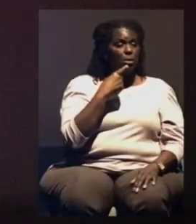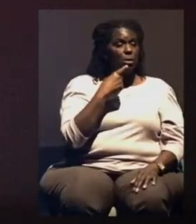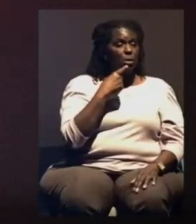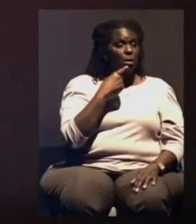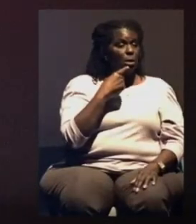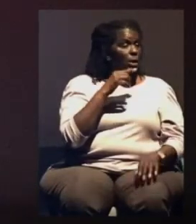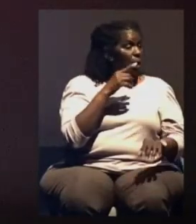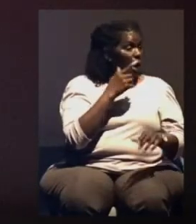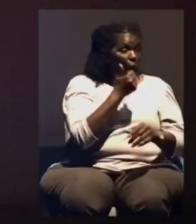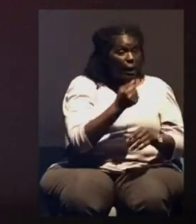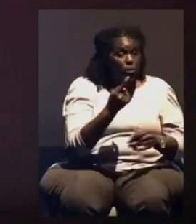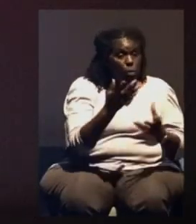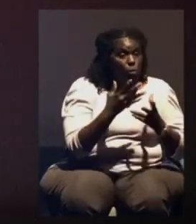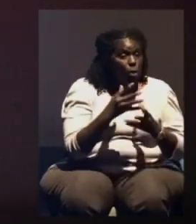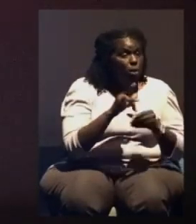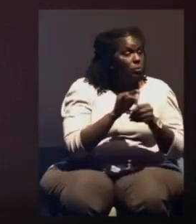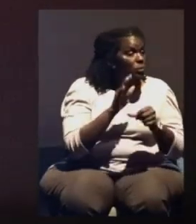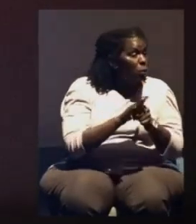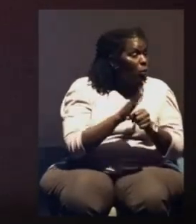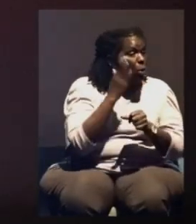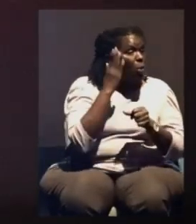may I get anybody anything?"